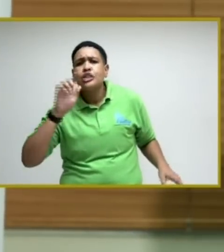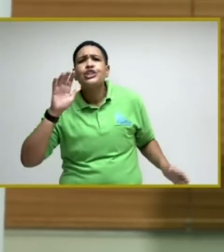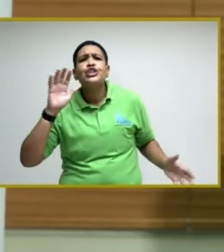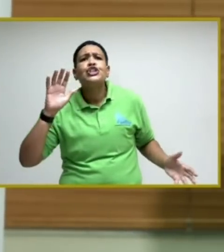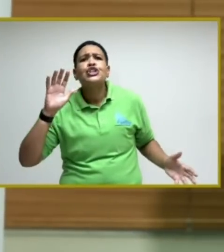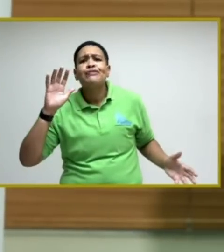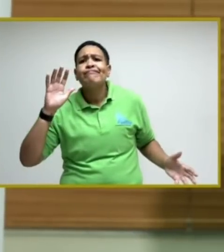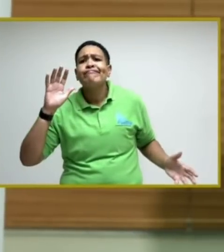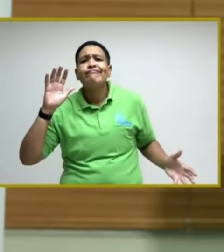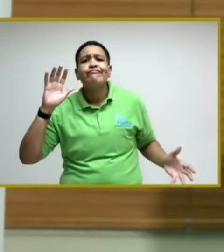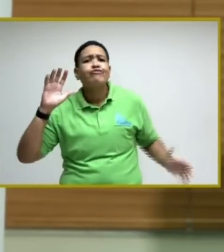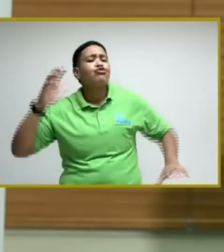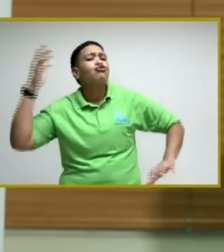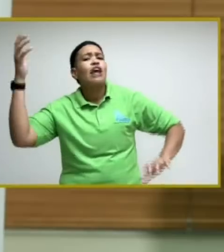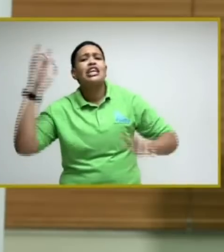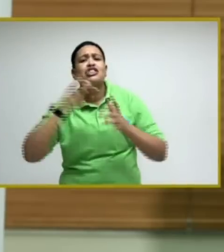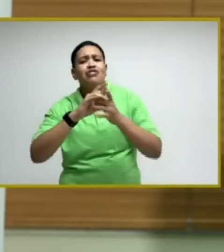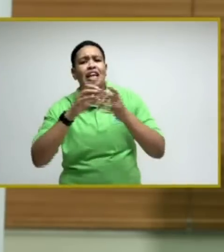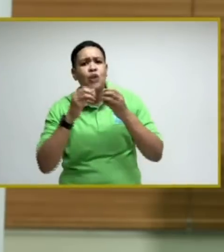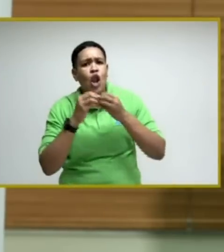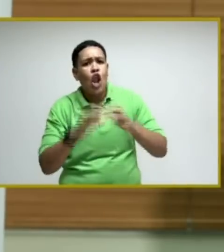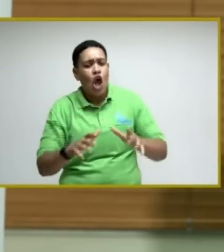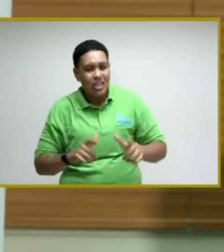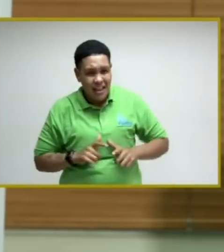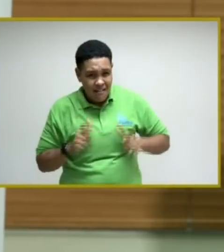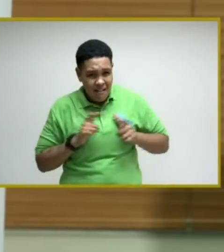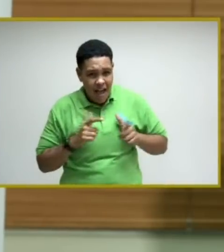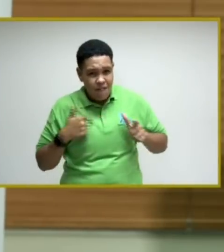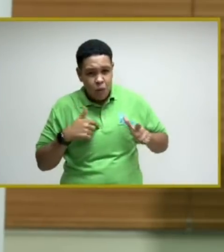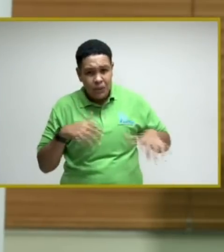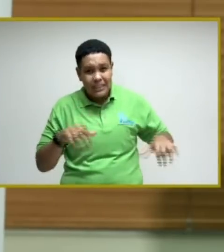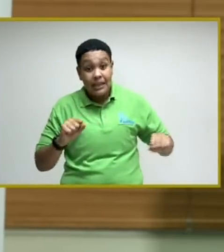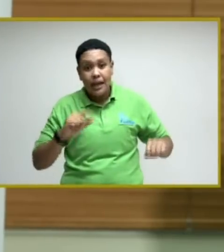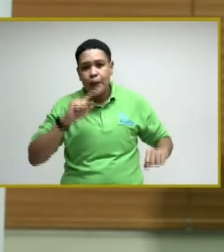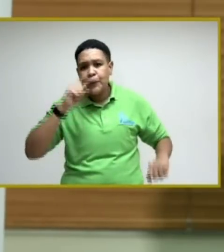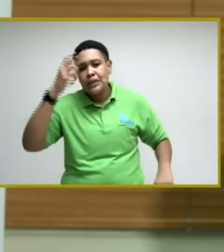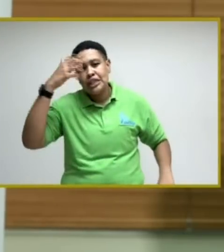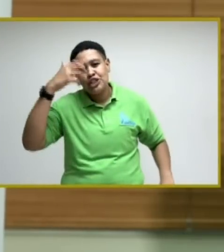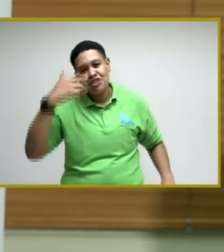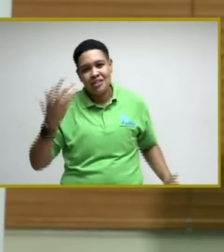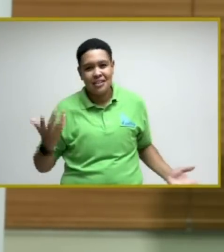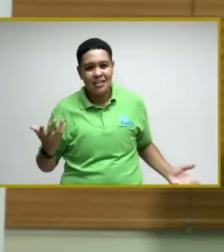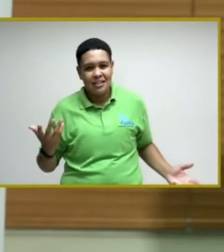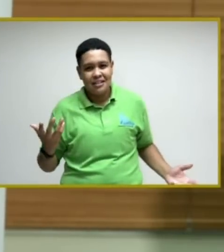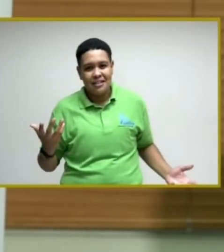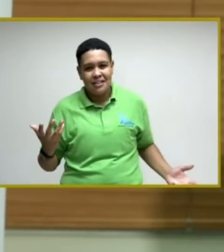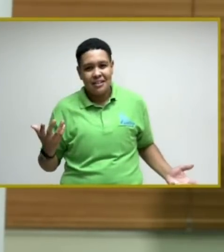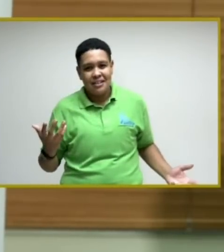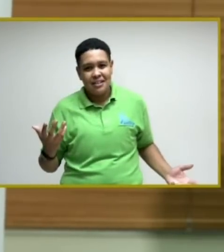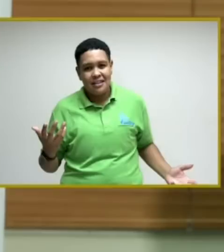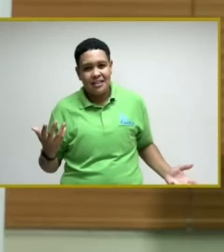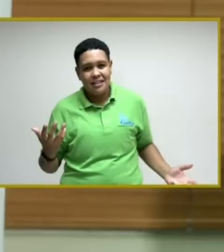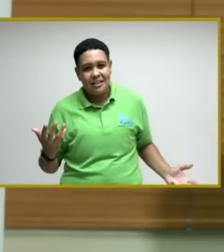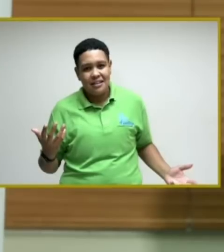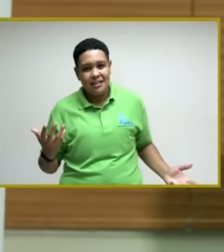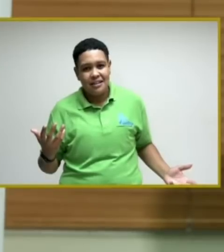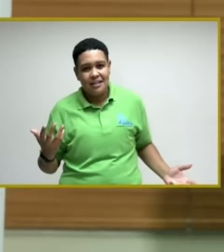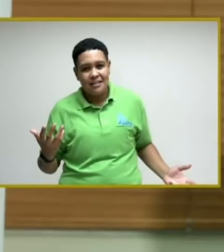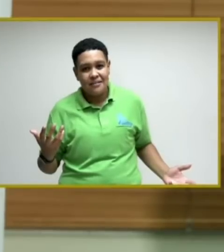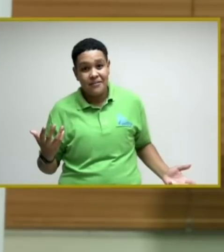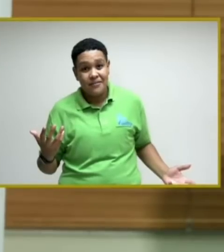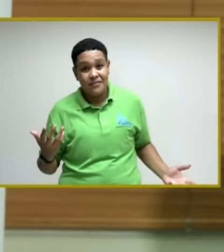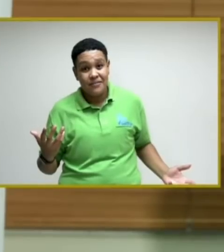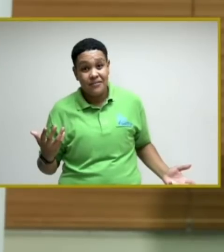around loss of lives, we take very seriously. And I believe I say without